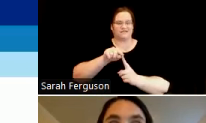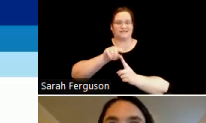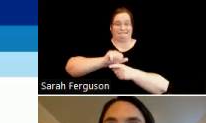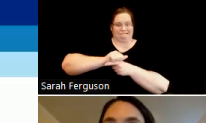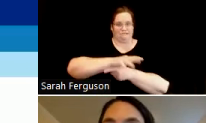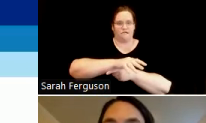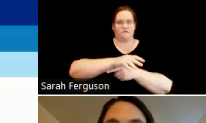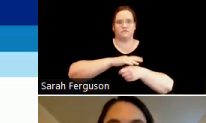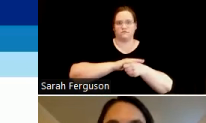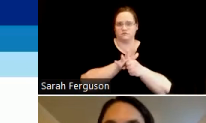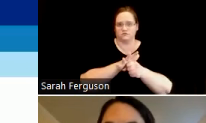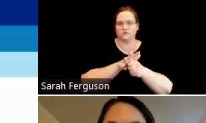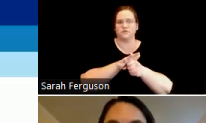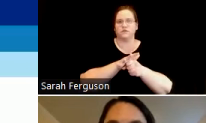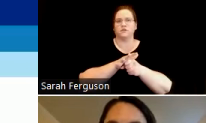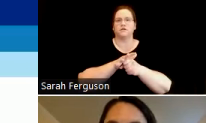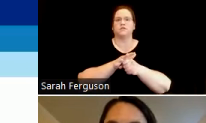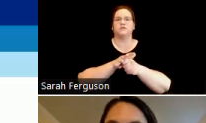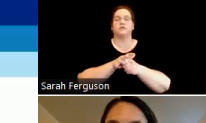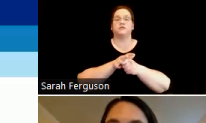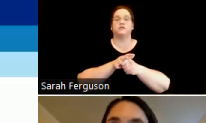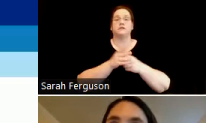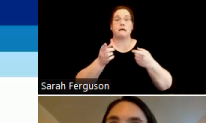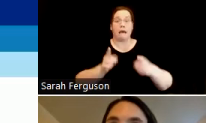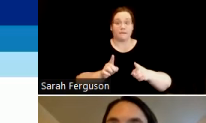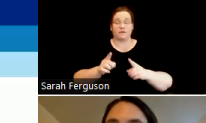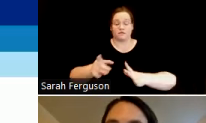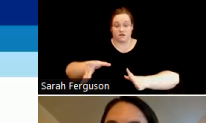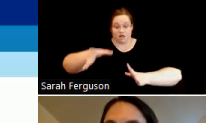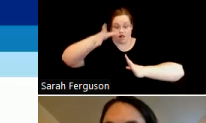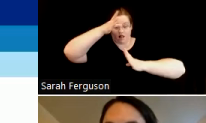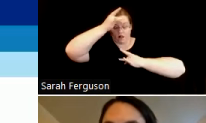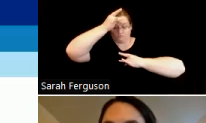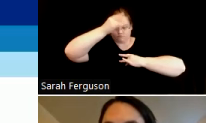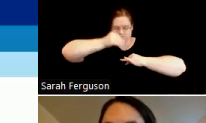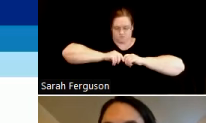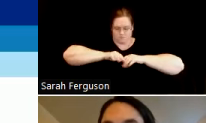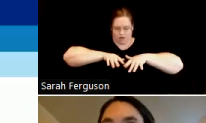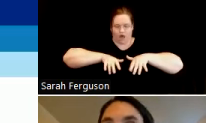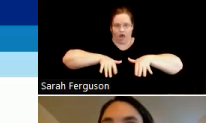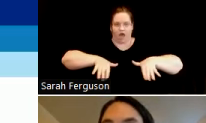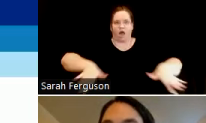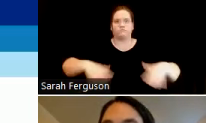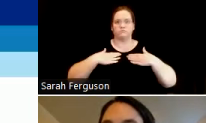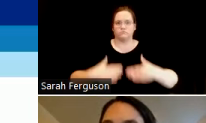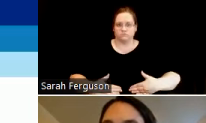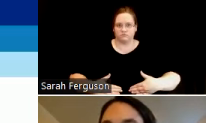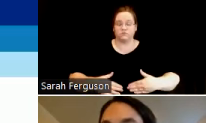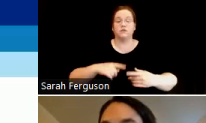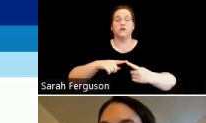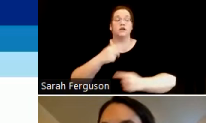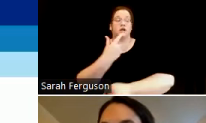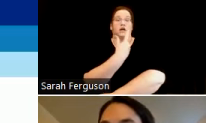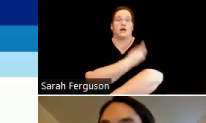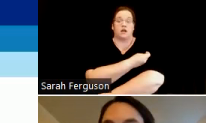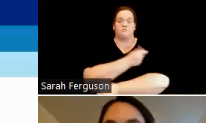COVID-19, invades and multiplies inside the body. The vaccine helps by priming the